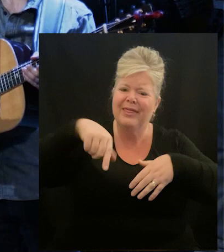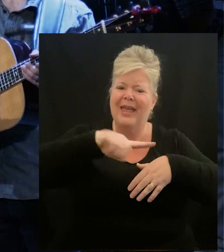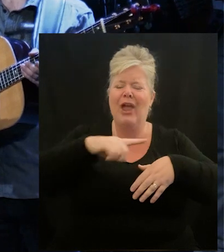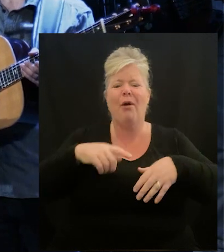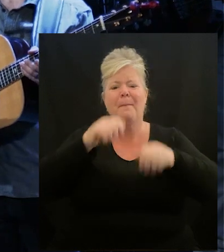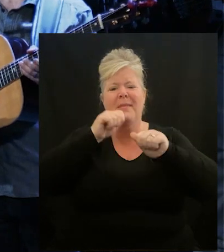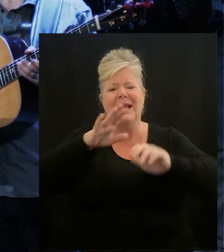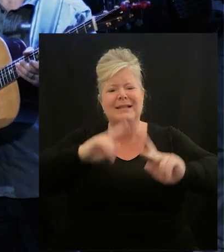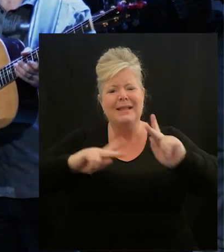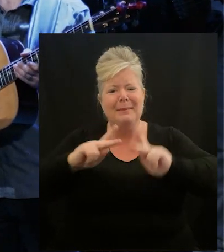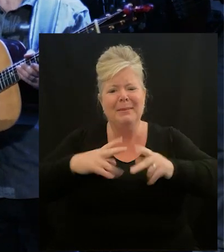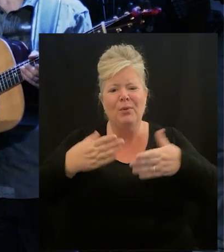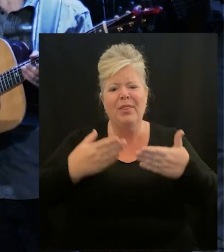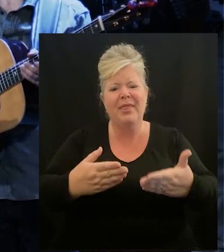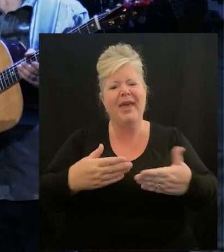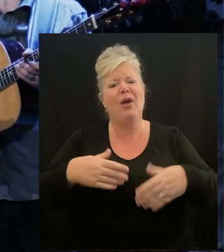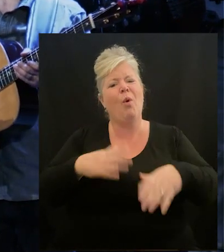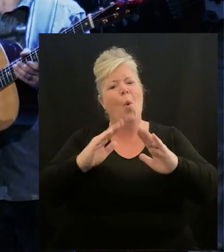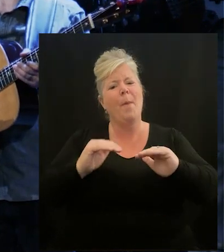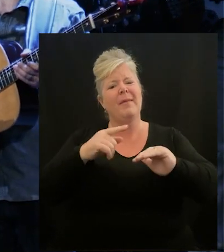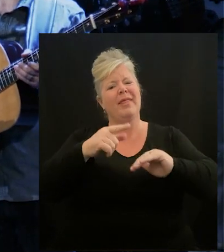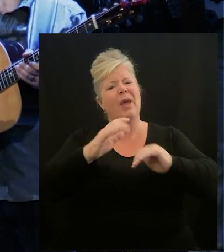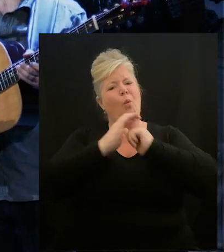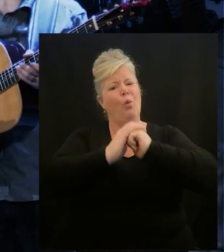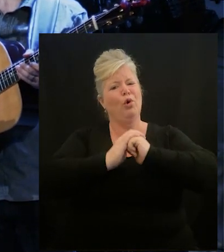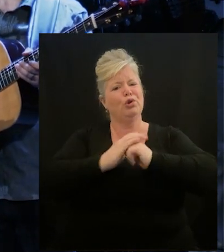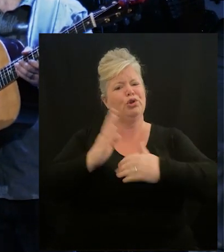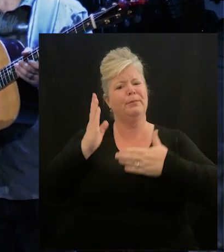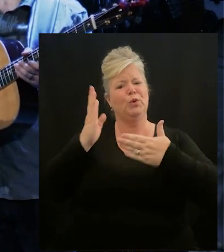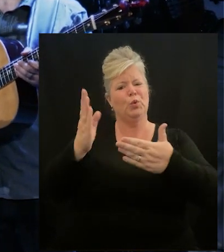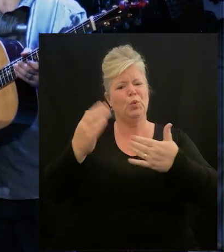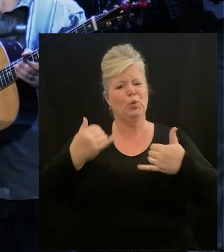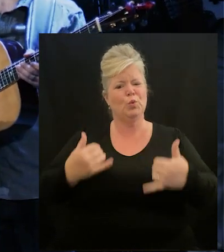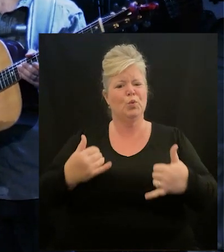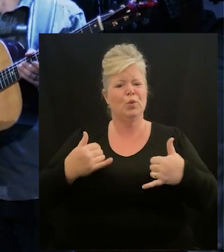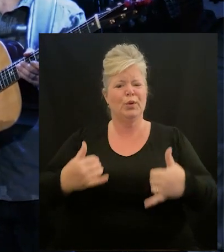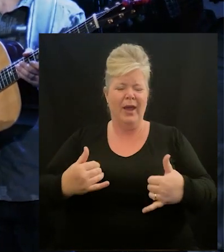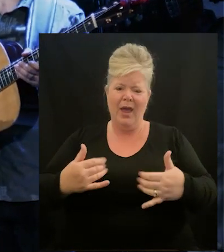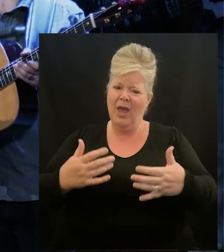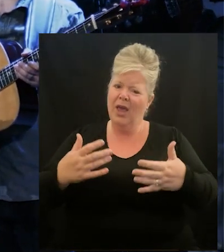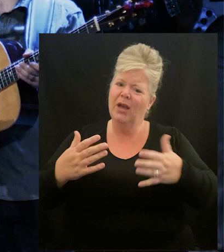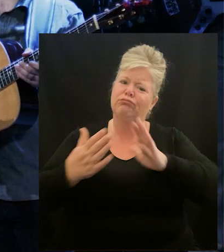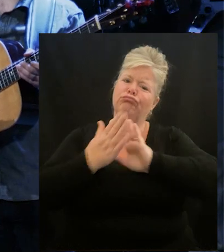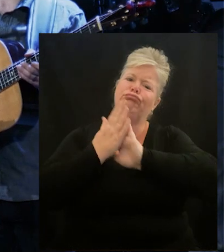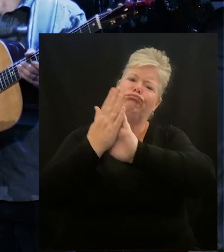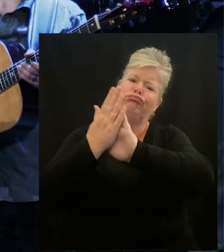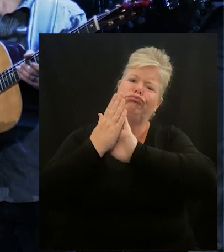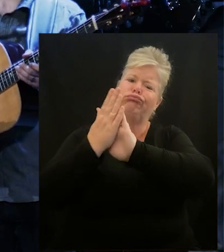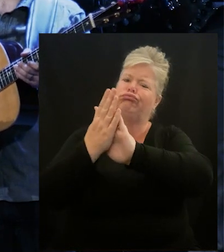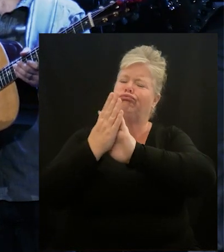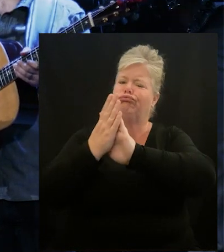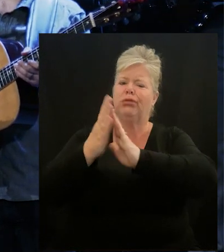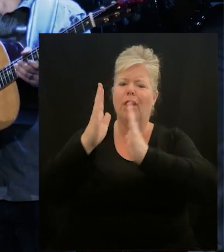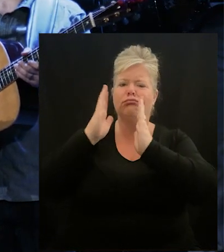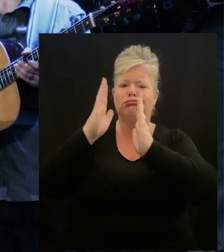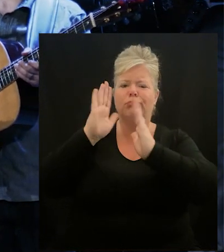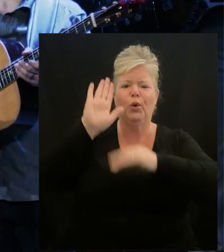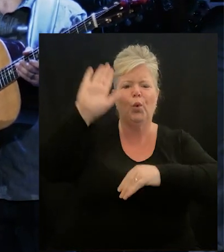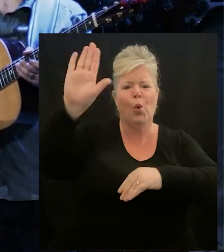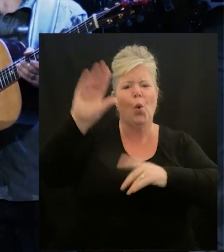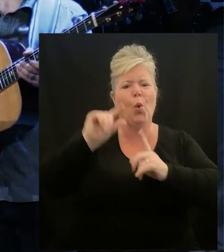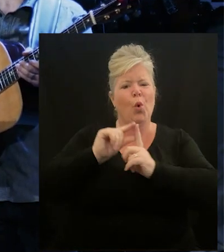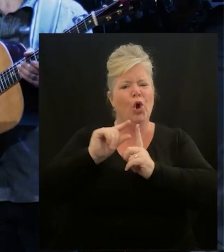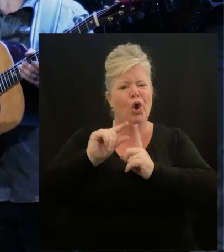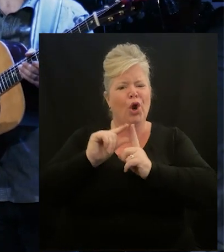congregation. God, that they would worship you today wherever they're at, God. They would enter into your presence and hear the word, and that you continue